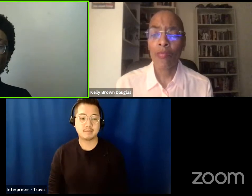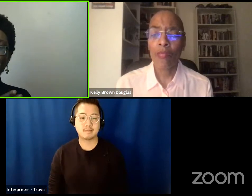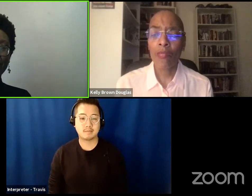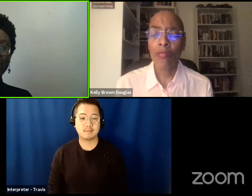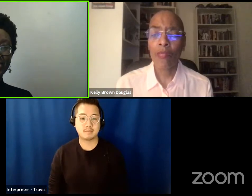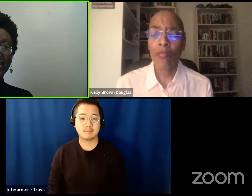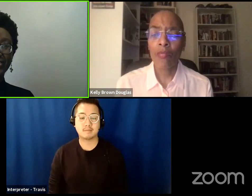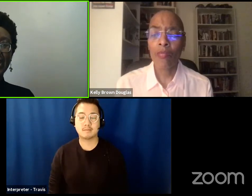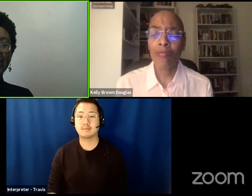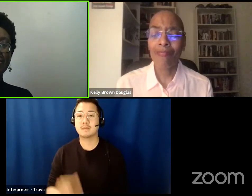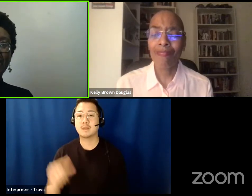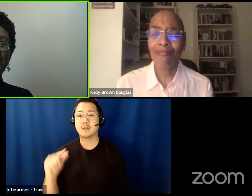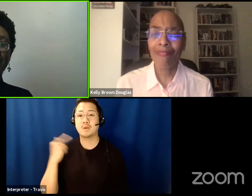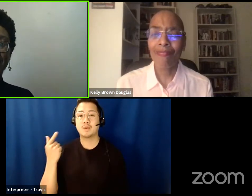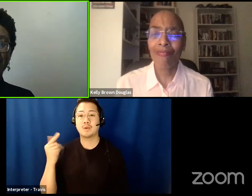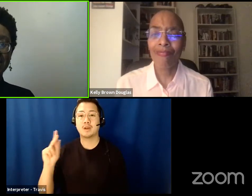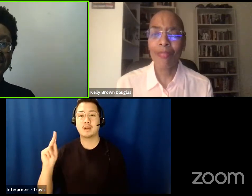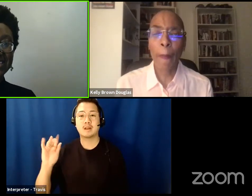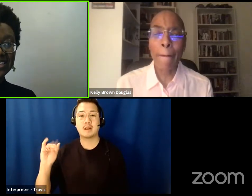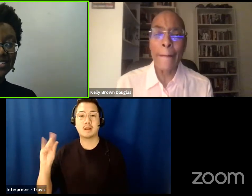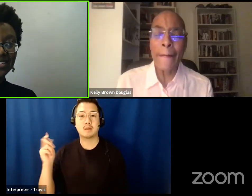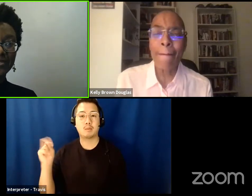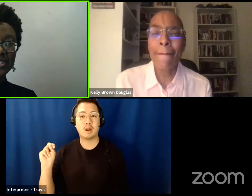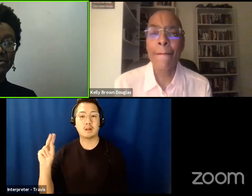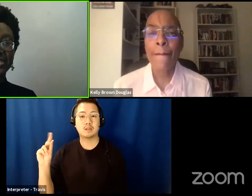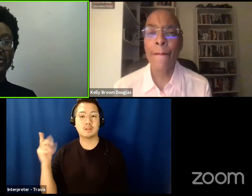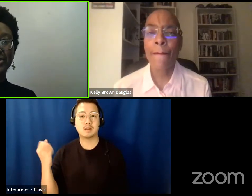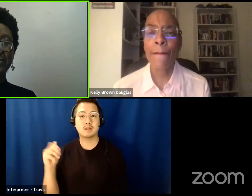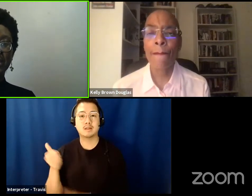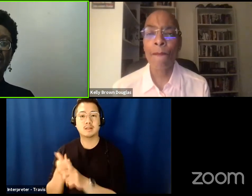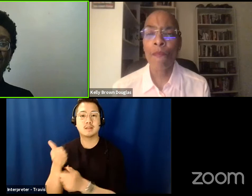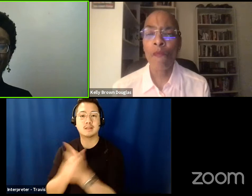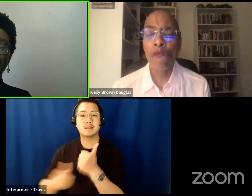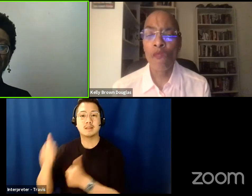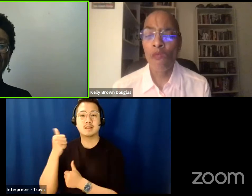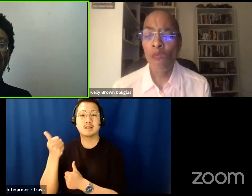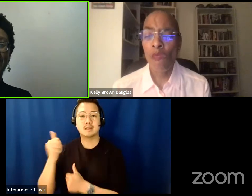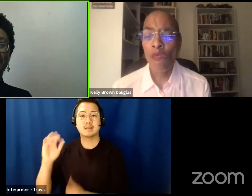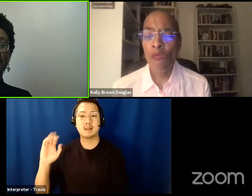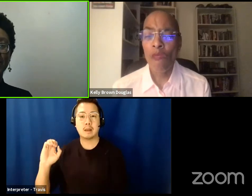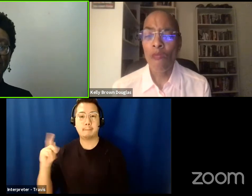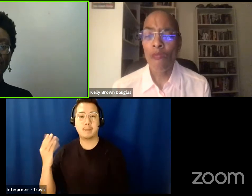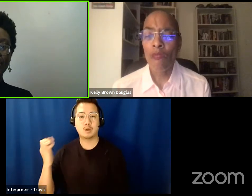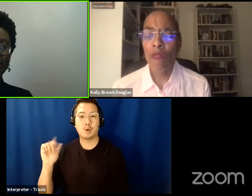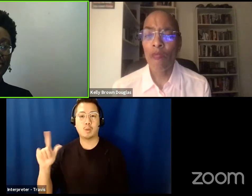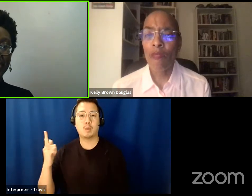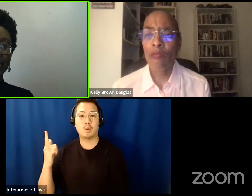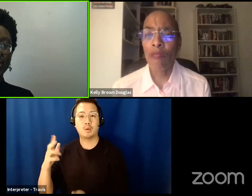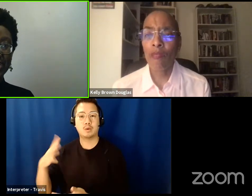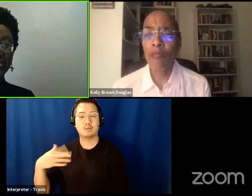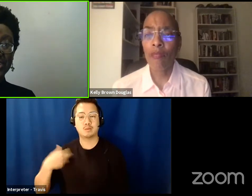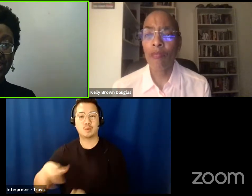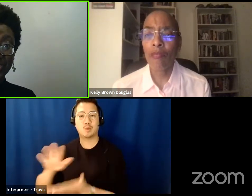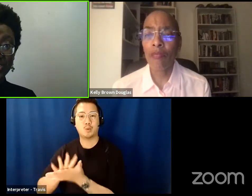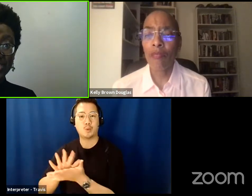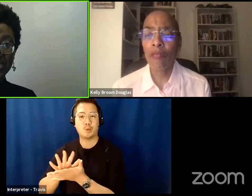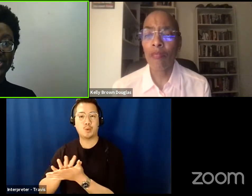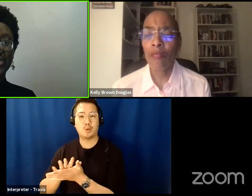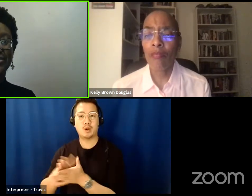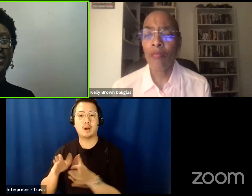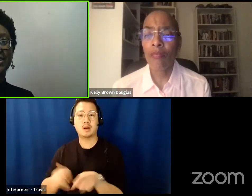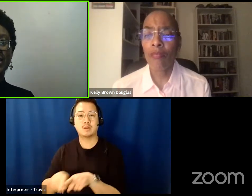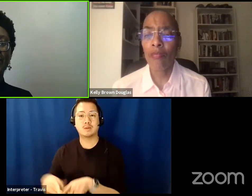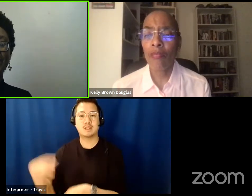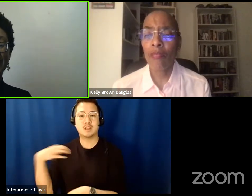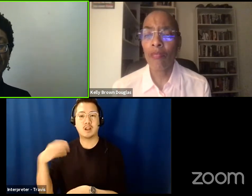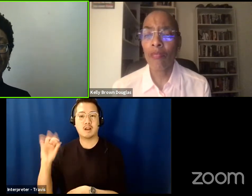The Very Reverend Dr. Kelly Brown Douglas is Dean of the Episcopal Divinity School and Bill and Judith Moyer's Chair in Theology here